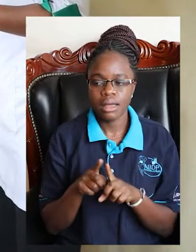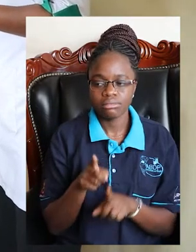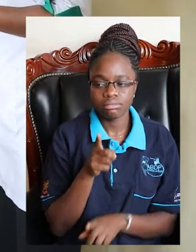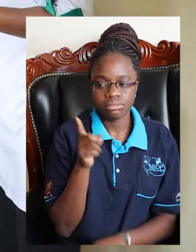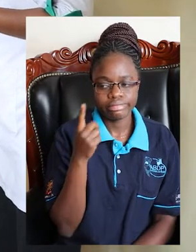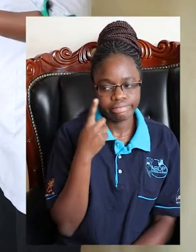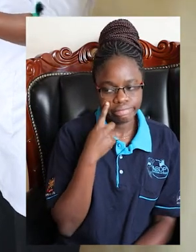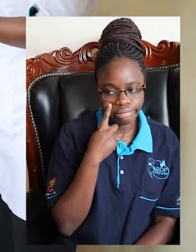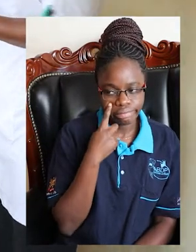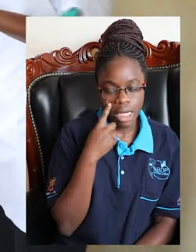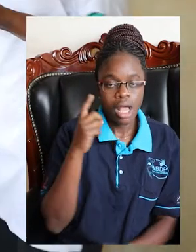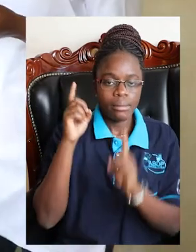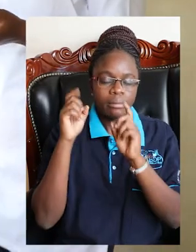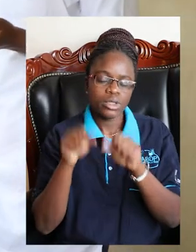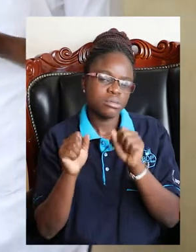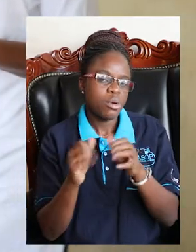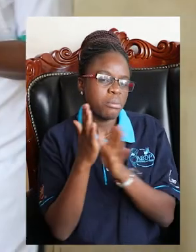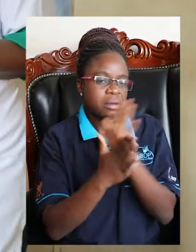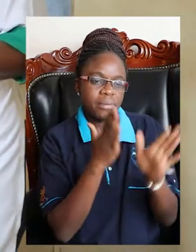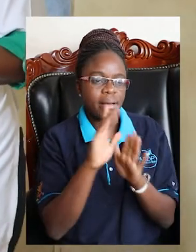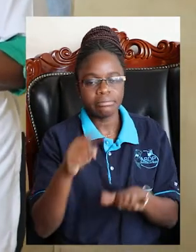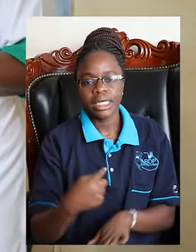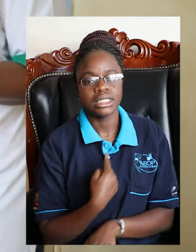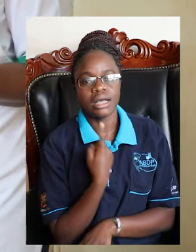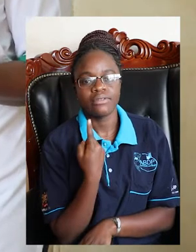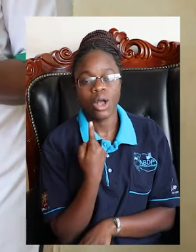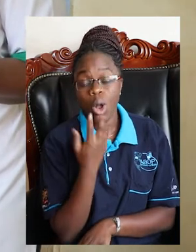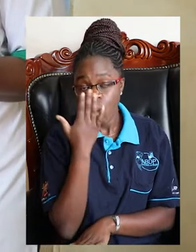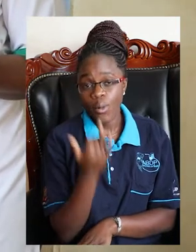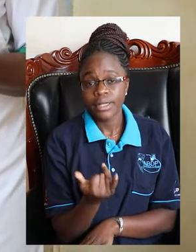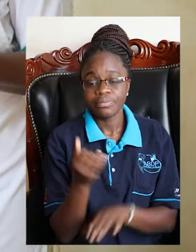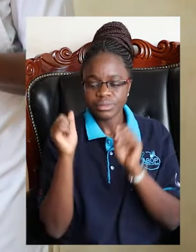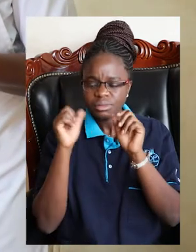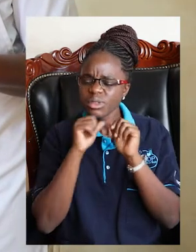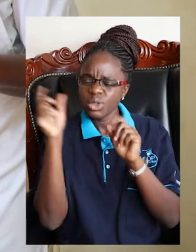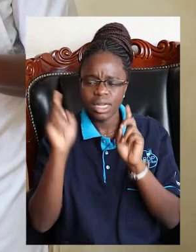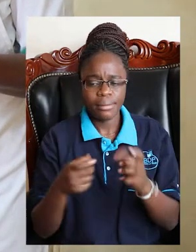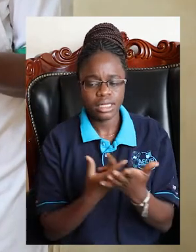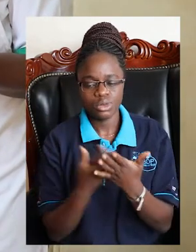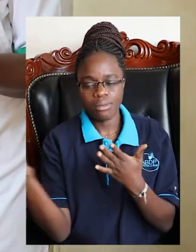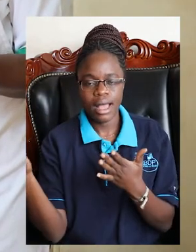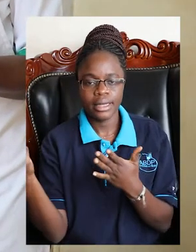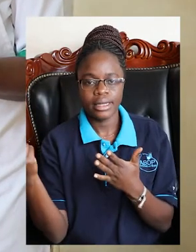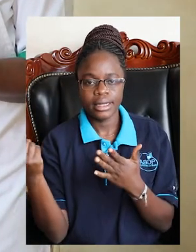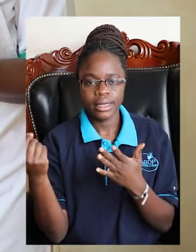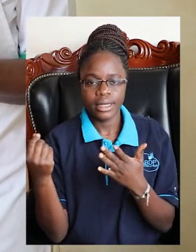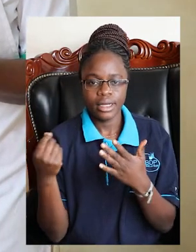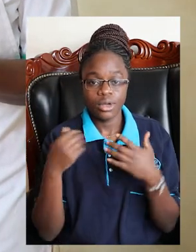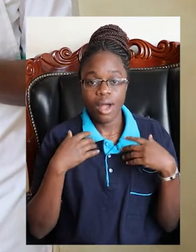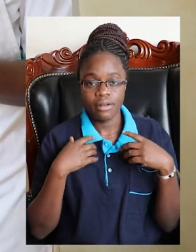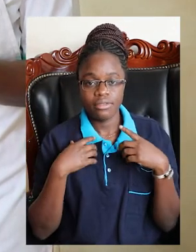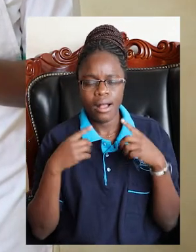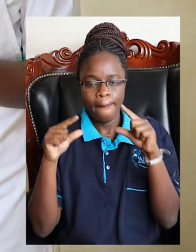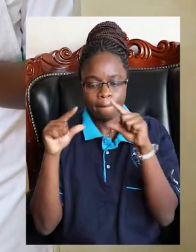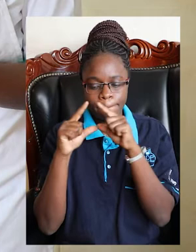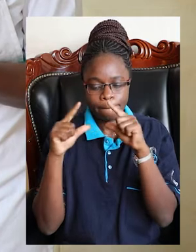the pockets, usually you can prepare them yourself, depending, or you can buy, because people prepare them. This